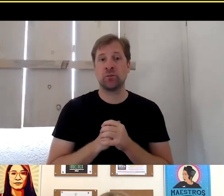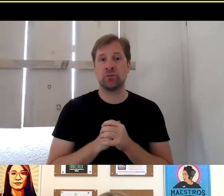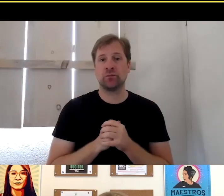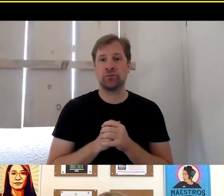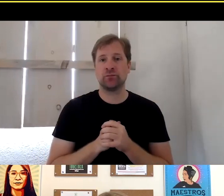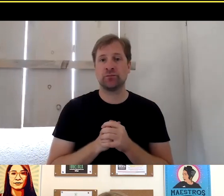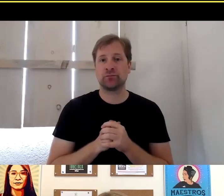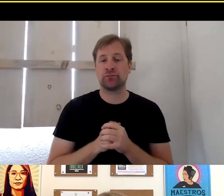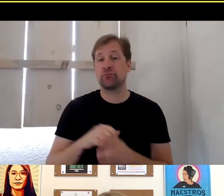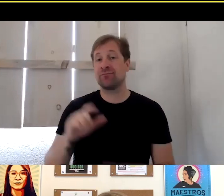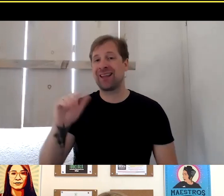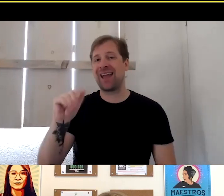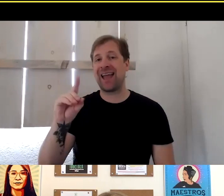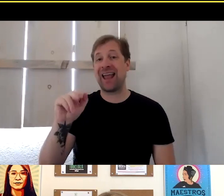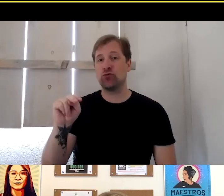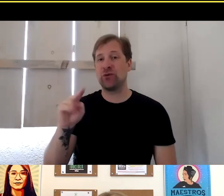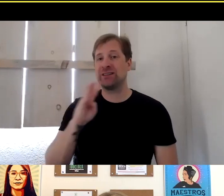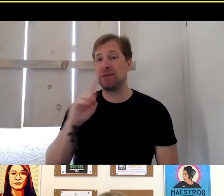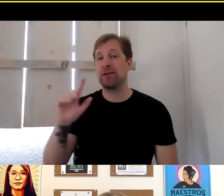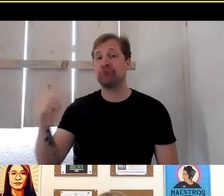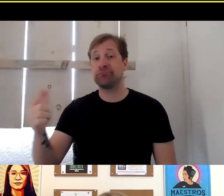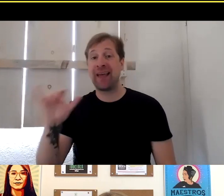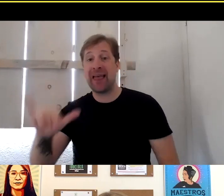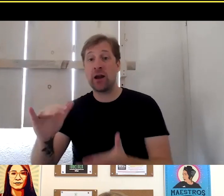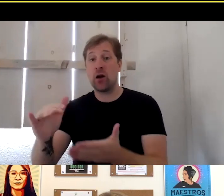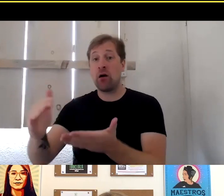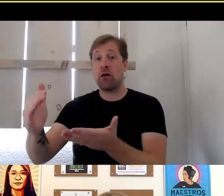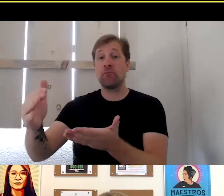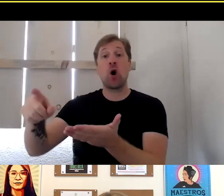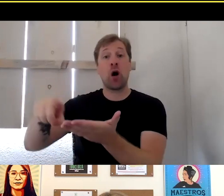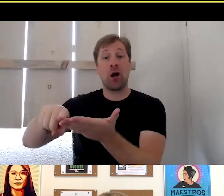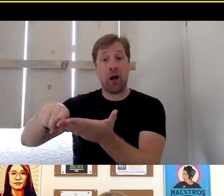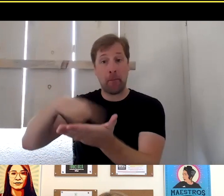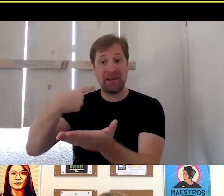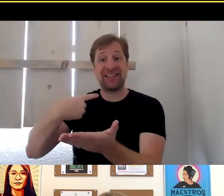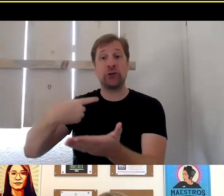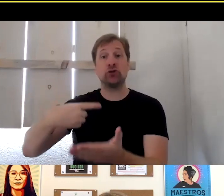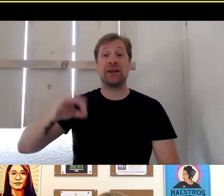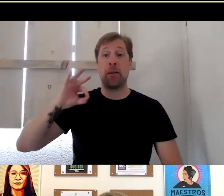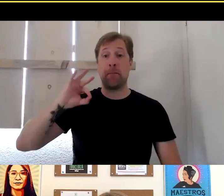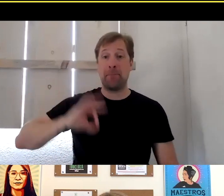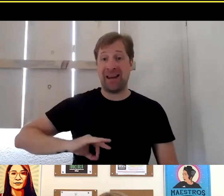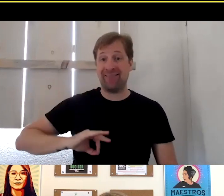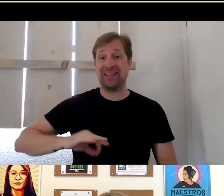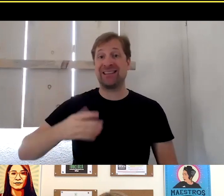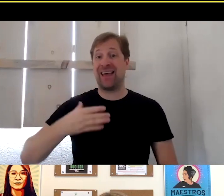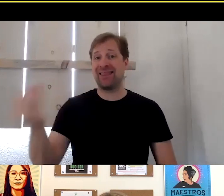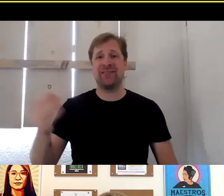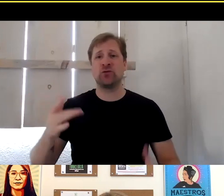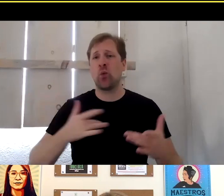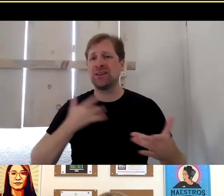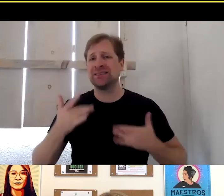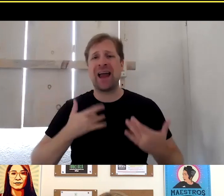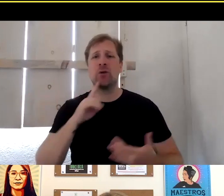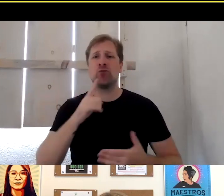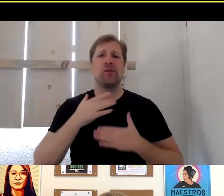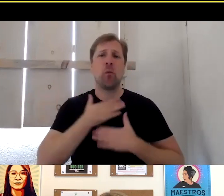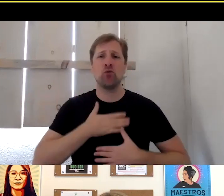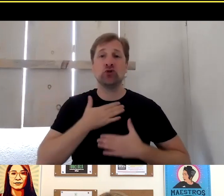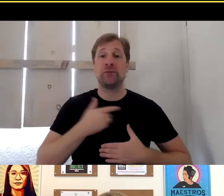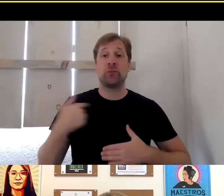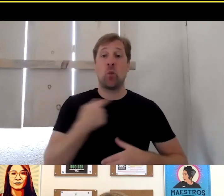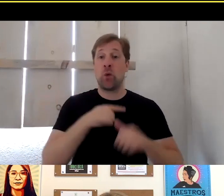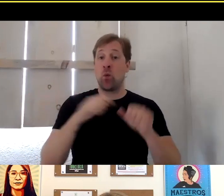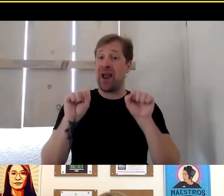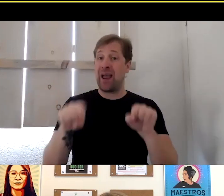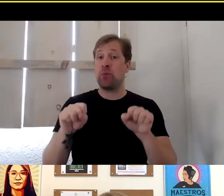In compensation, evaluation, benefits, and leaves, we're really excited and very thankful that we were able to